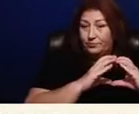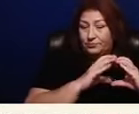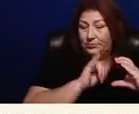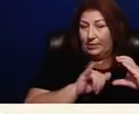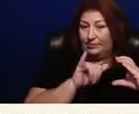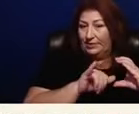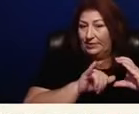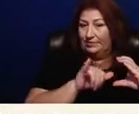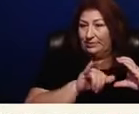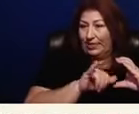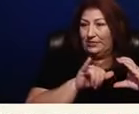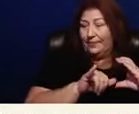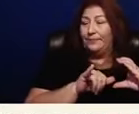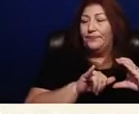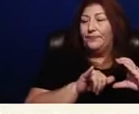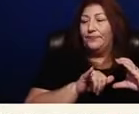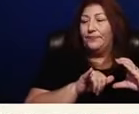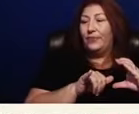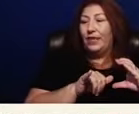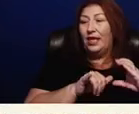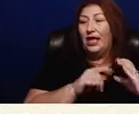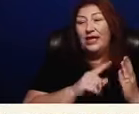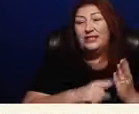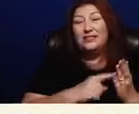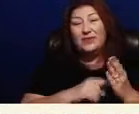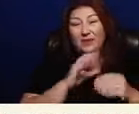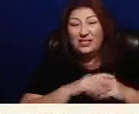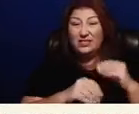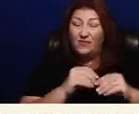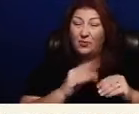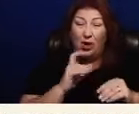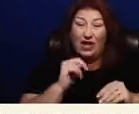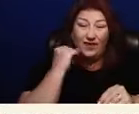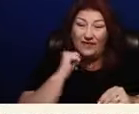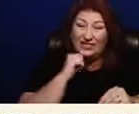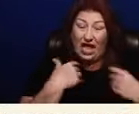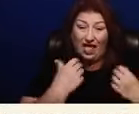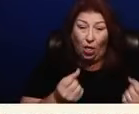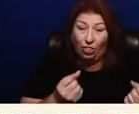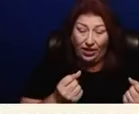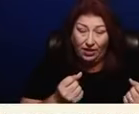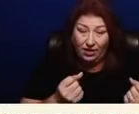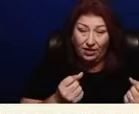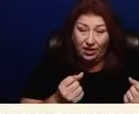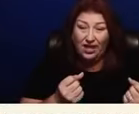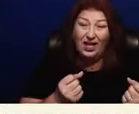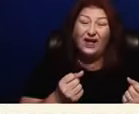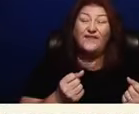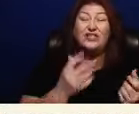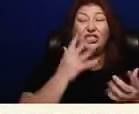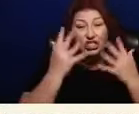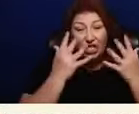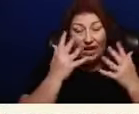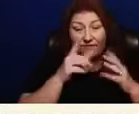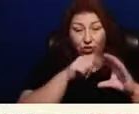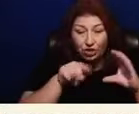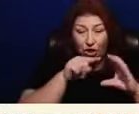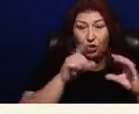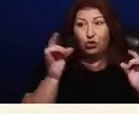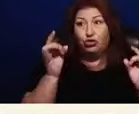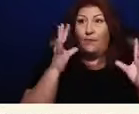And sometimes it's comfortable, even if it's not a healthy circle to be in. If it's a shameful circle, if it's a traumatic circle,